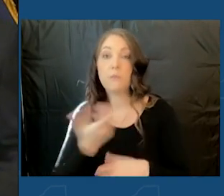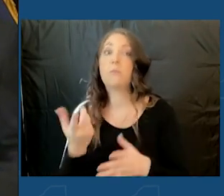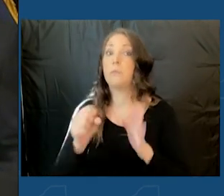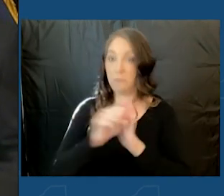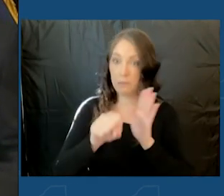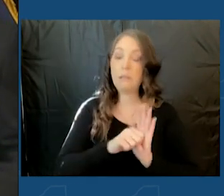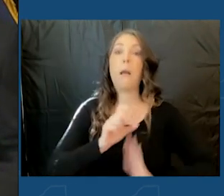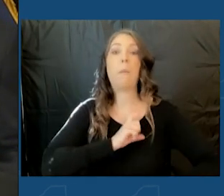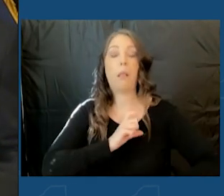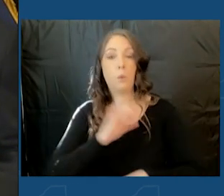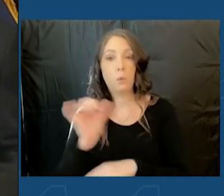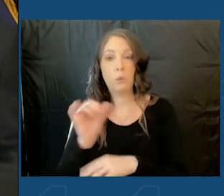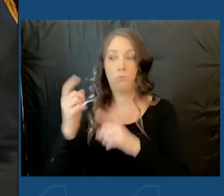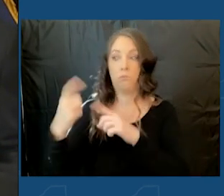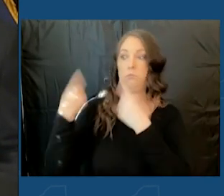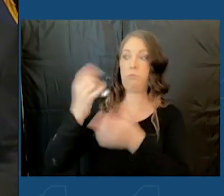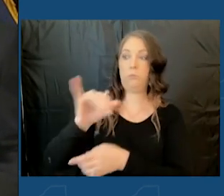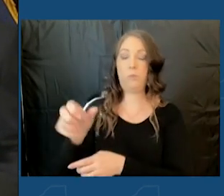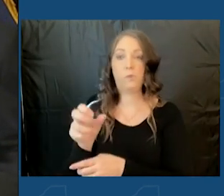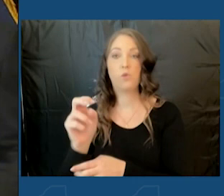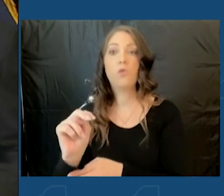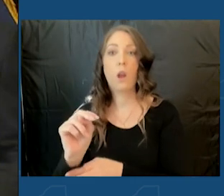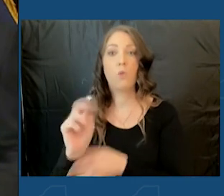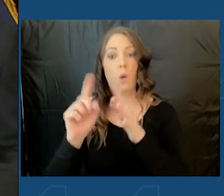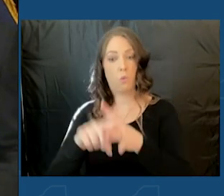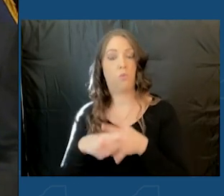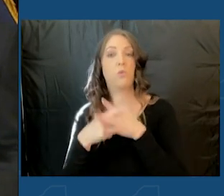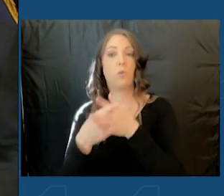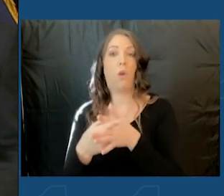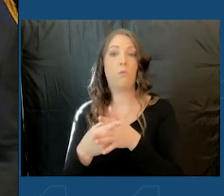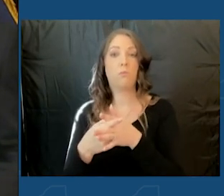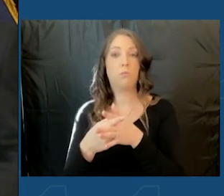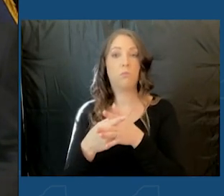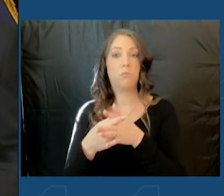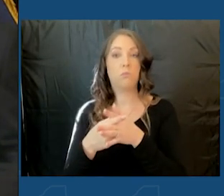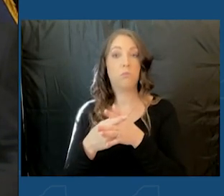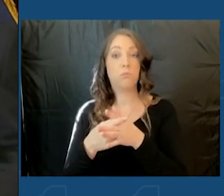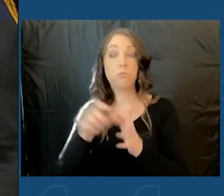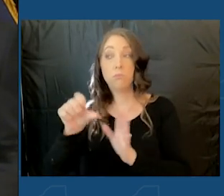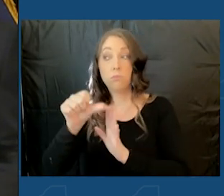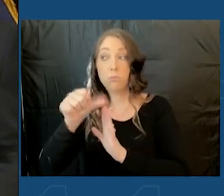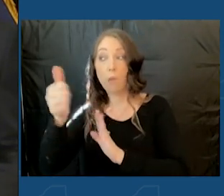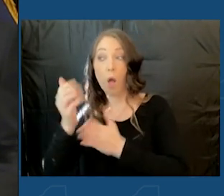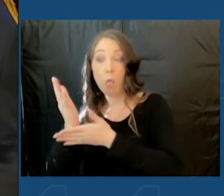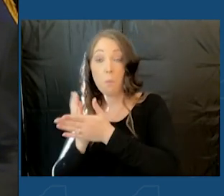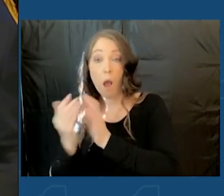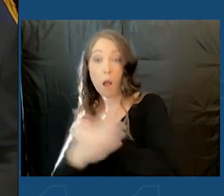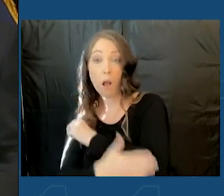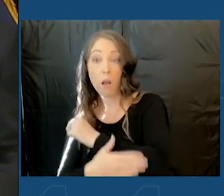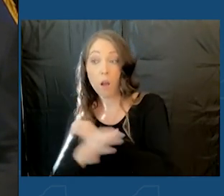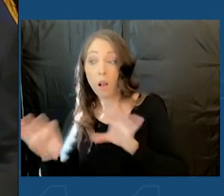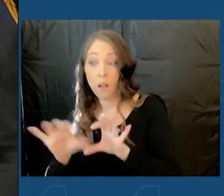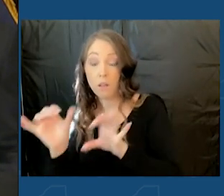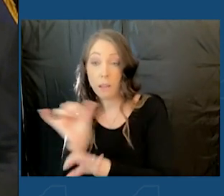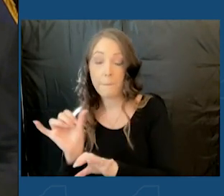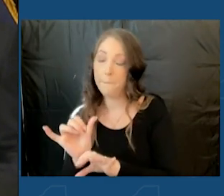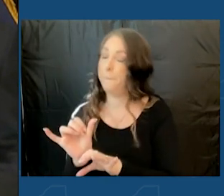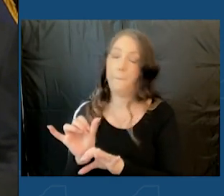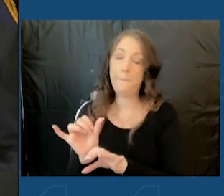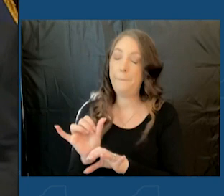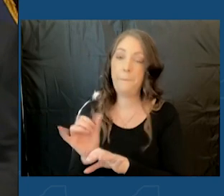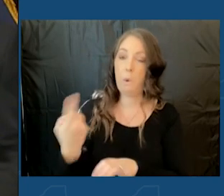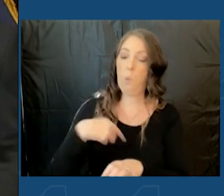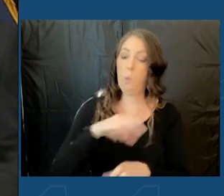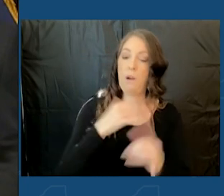since January, when we started this, and no other part of our country is doing this, this collaboration, we are now working